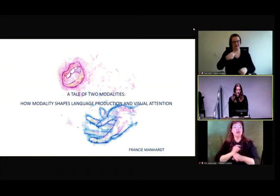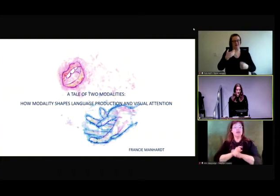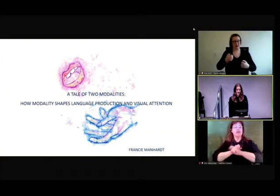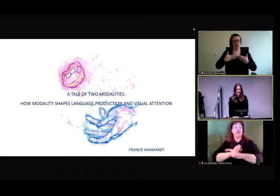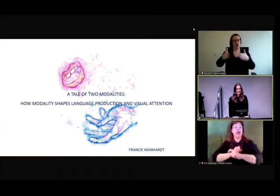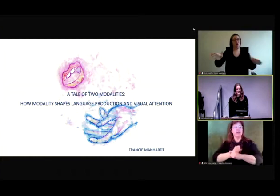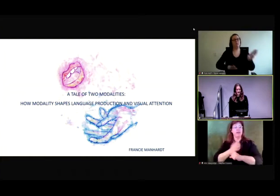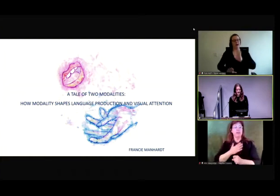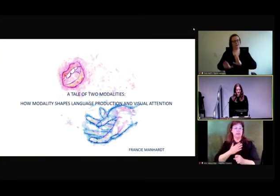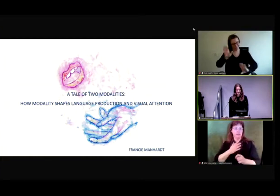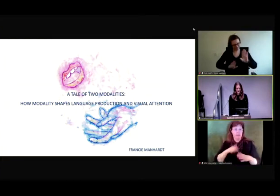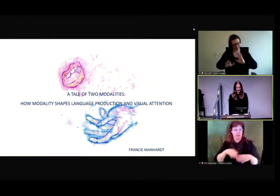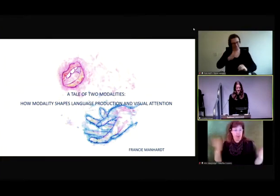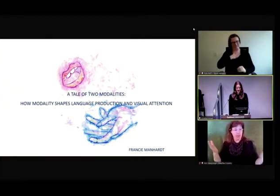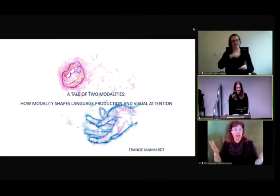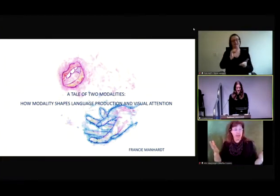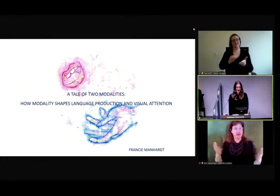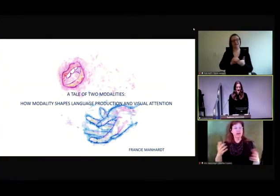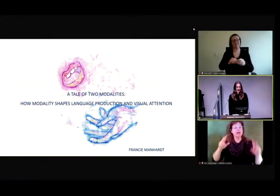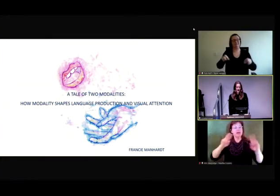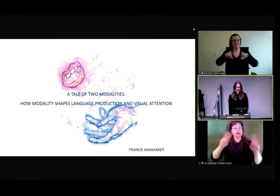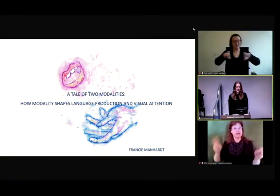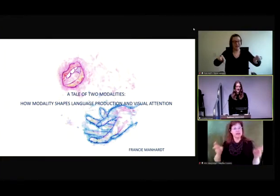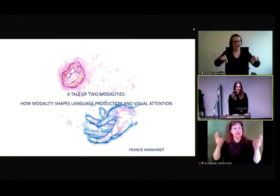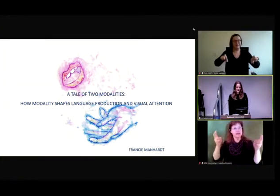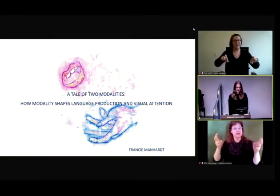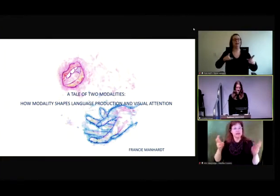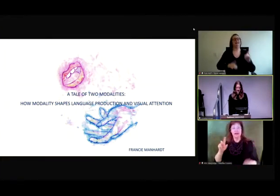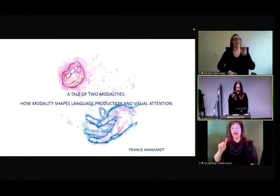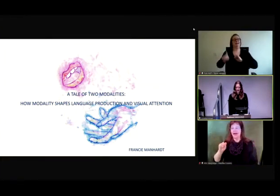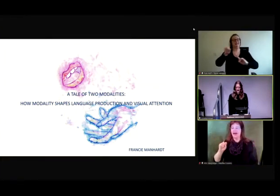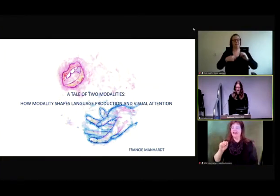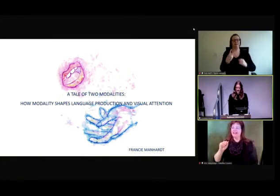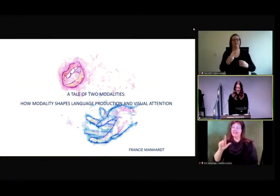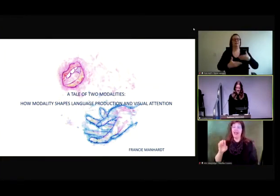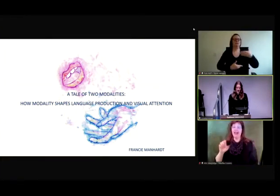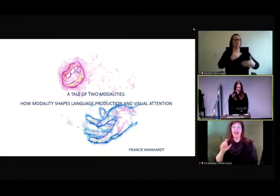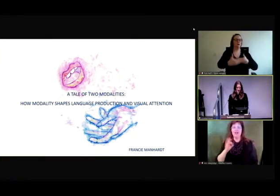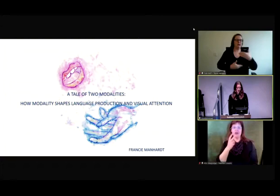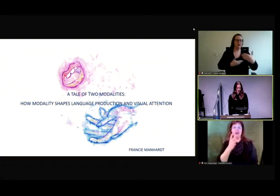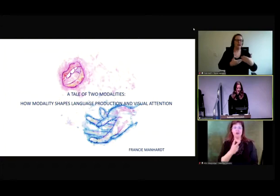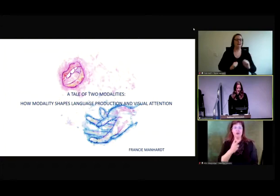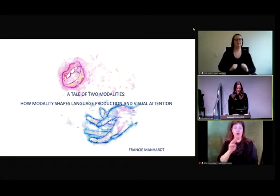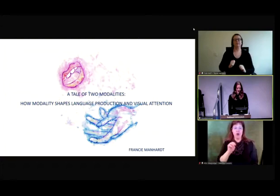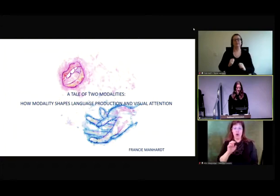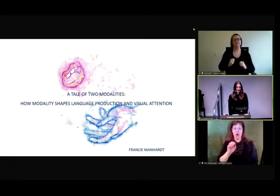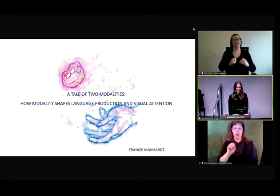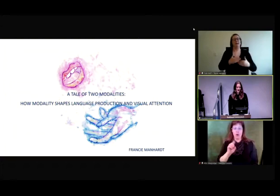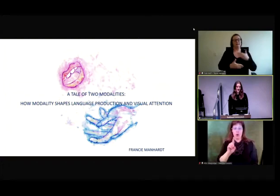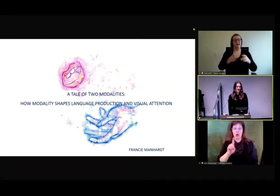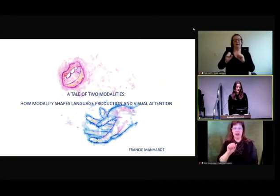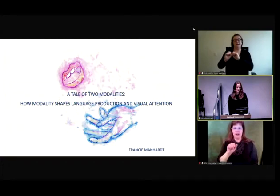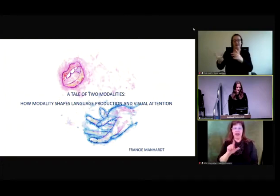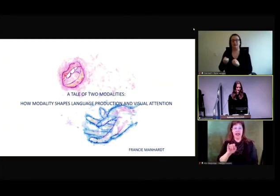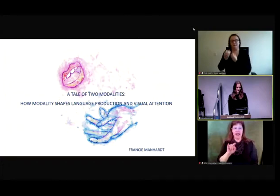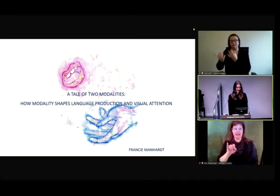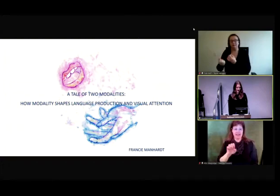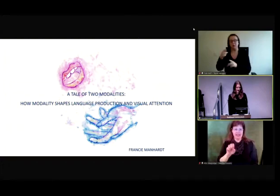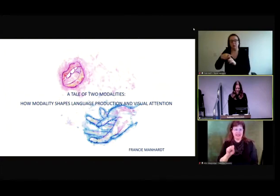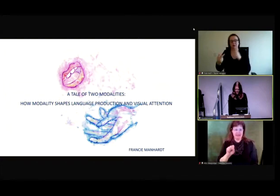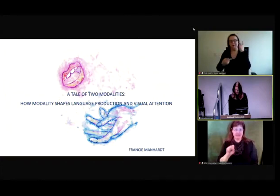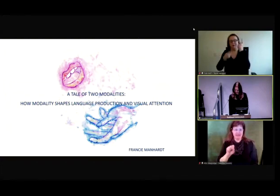my doctoral thesis entitled A Tale of Two Modalities, How Modality Shapes Language Production and Visual